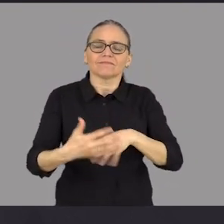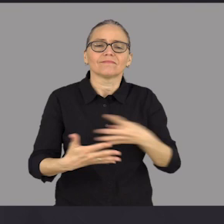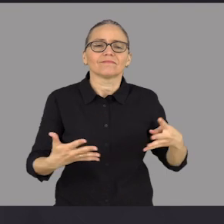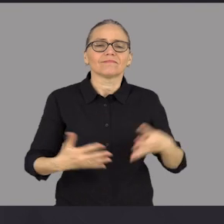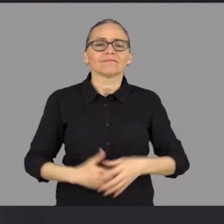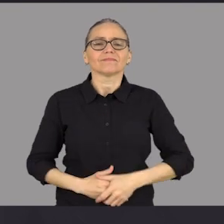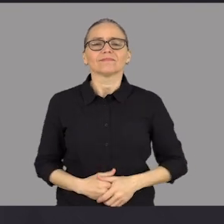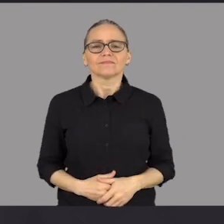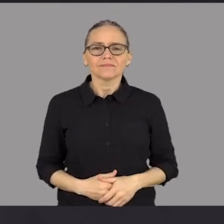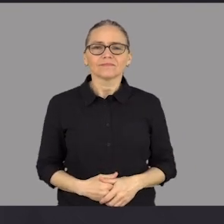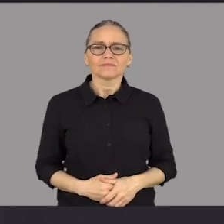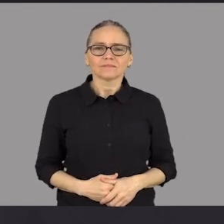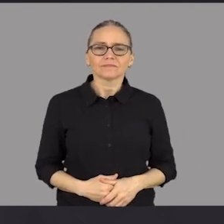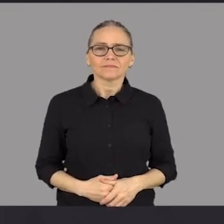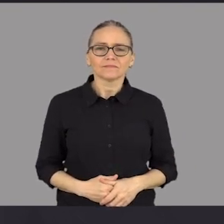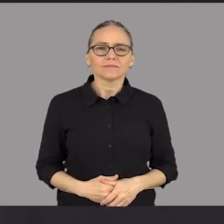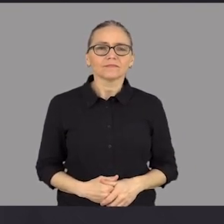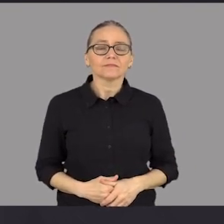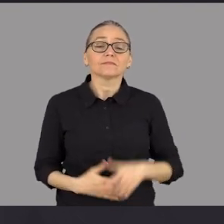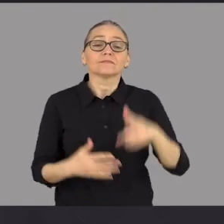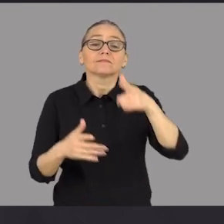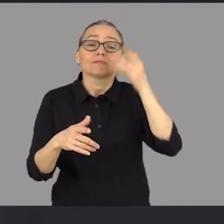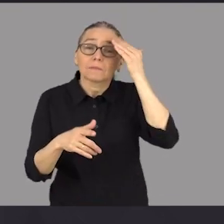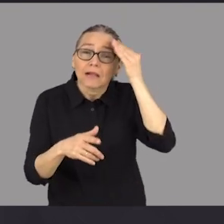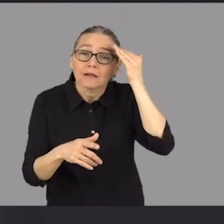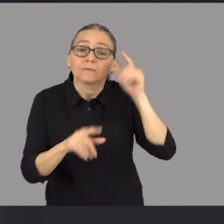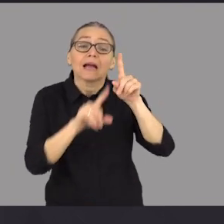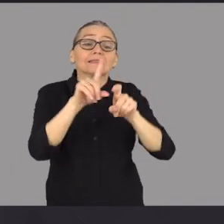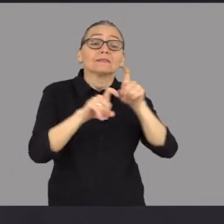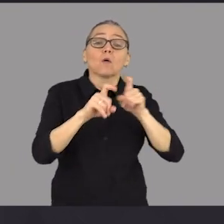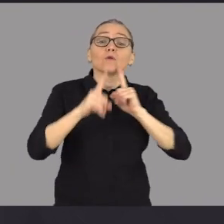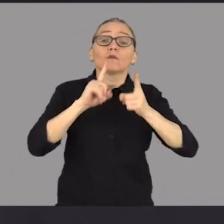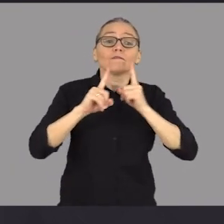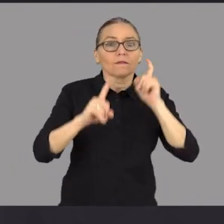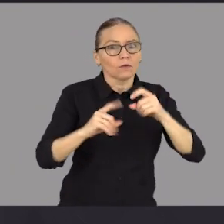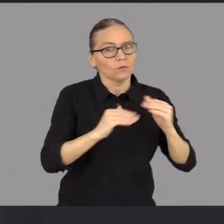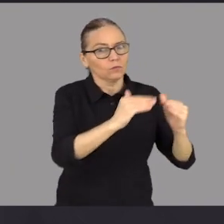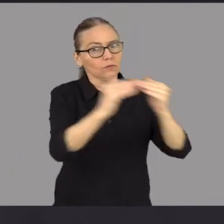system to rate their responses for questions accordingly.